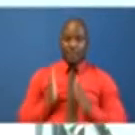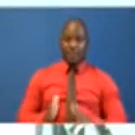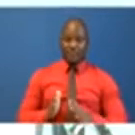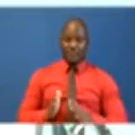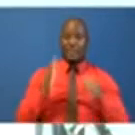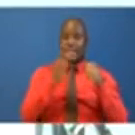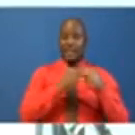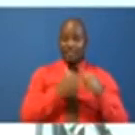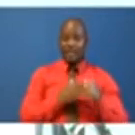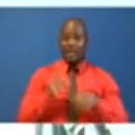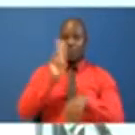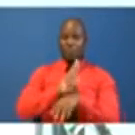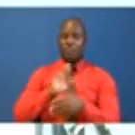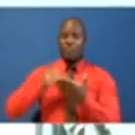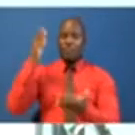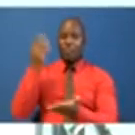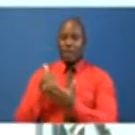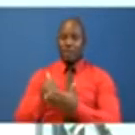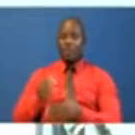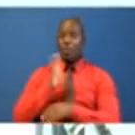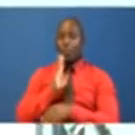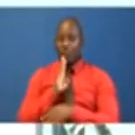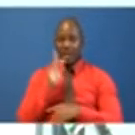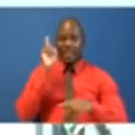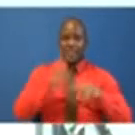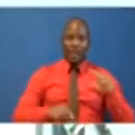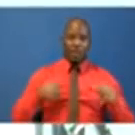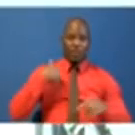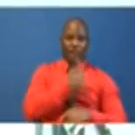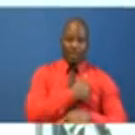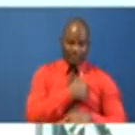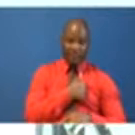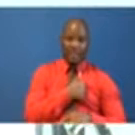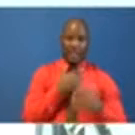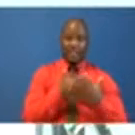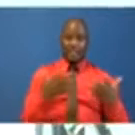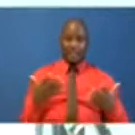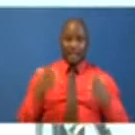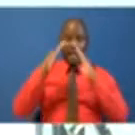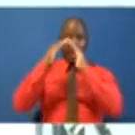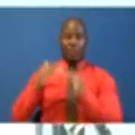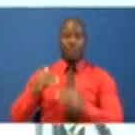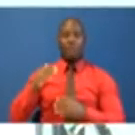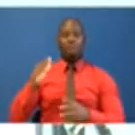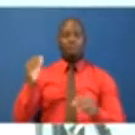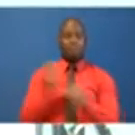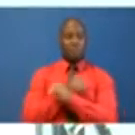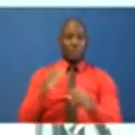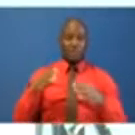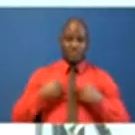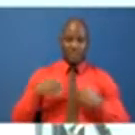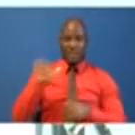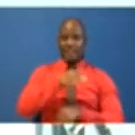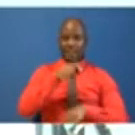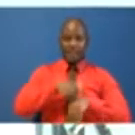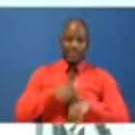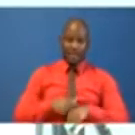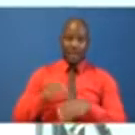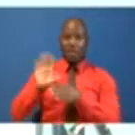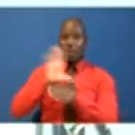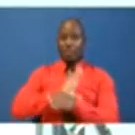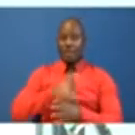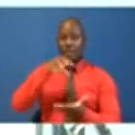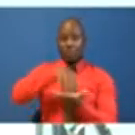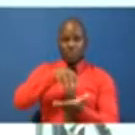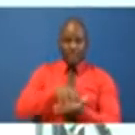kibera spends much more money on water than all of us on this set unacceptable in this age and time and i think the covered